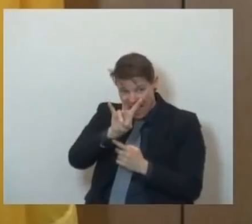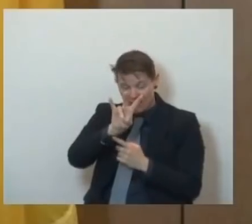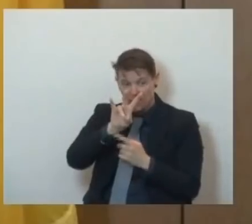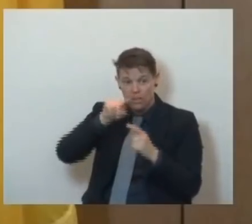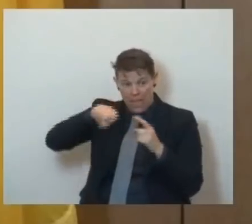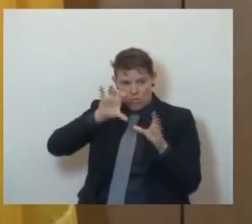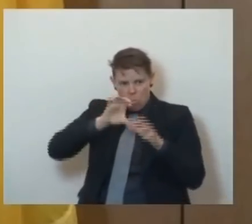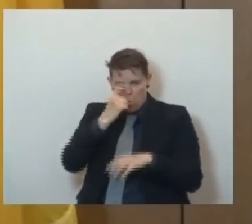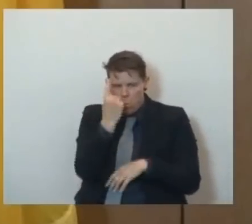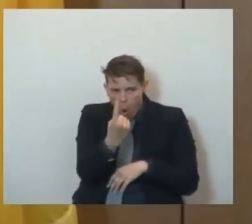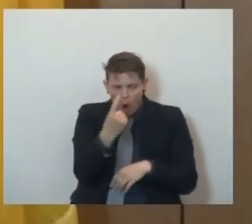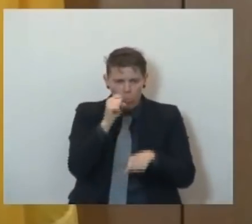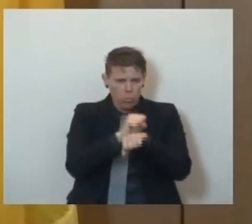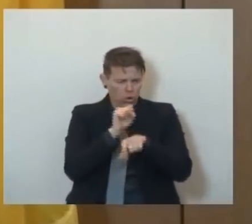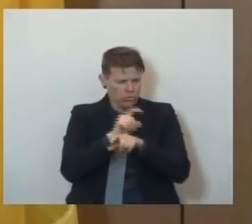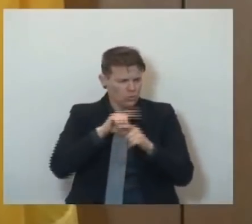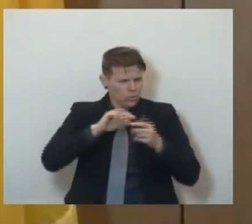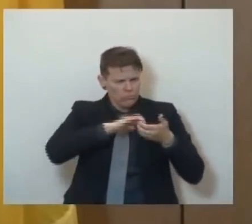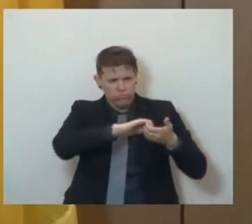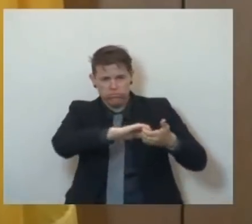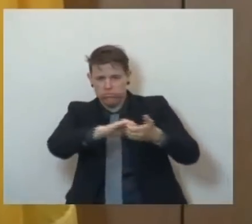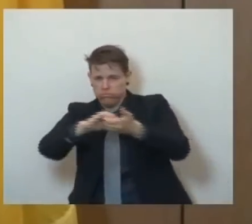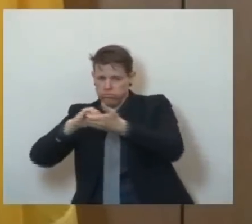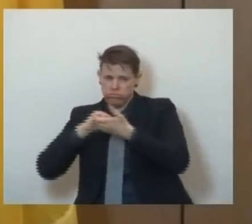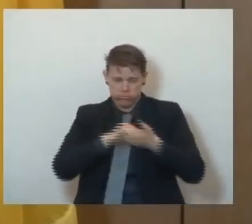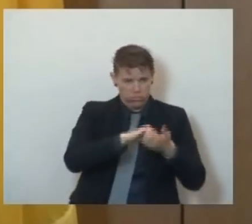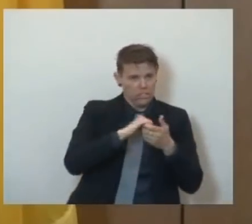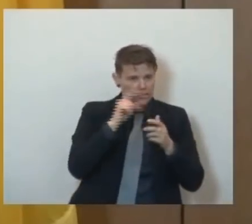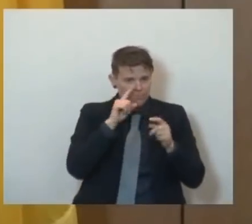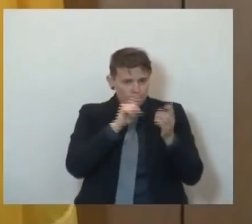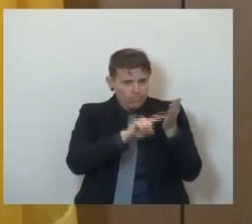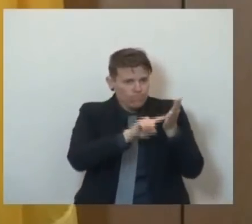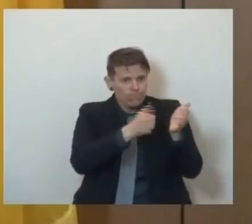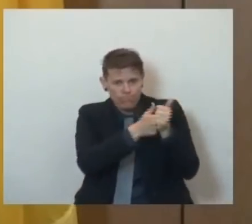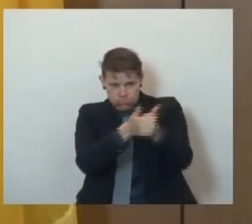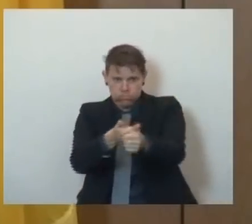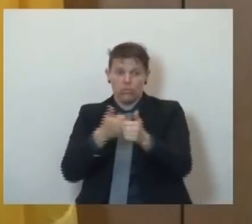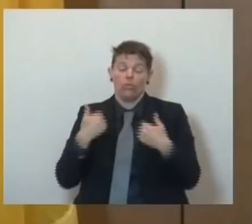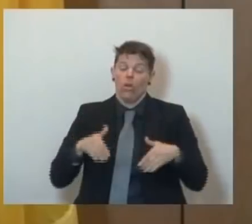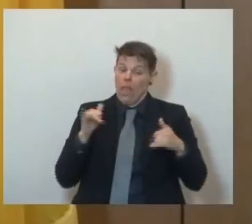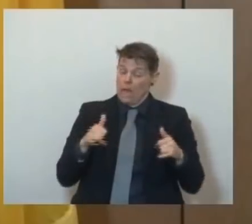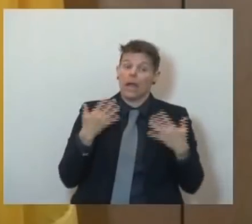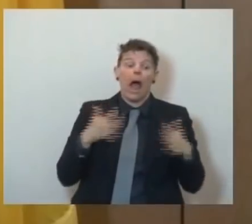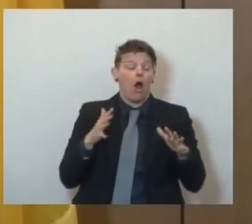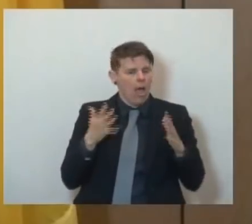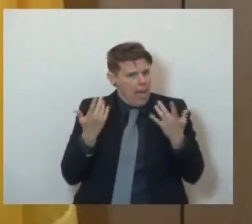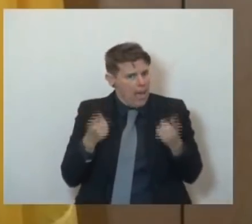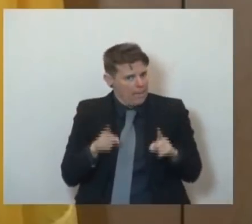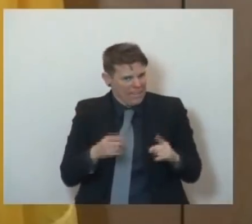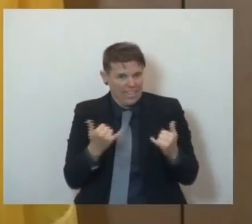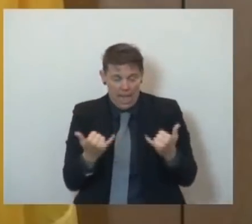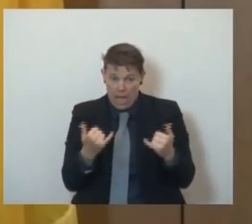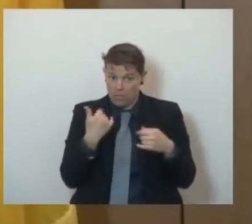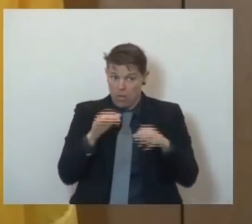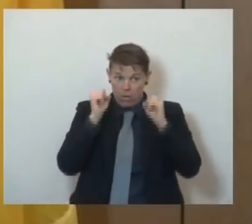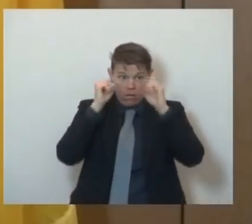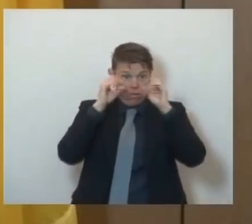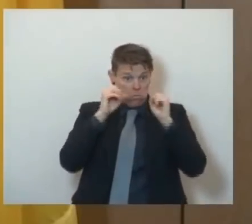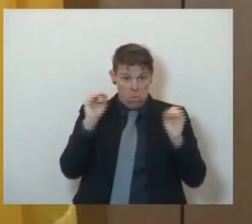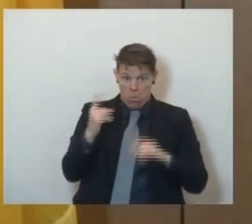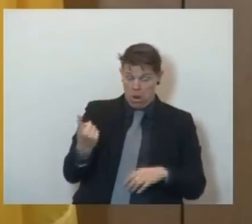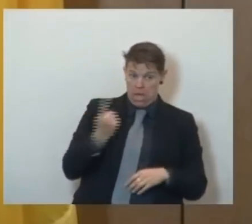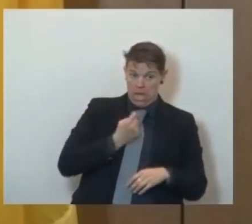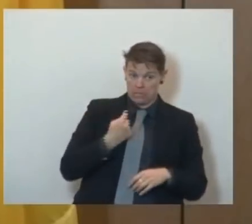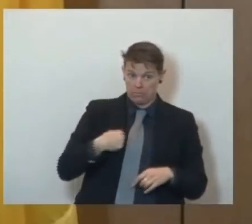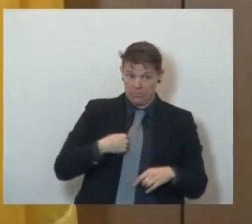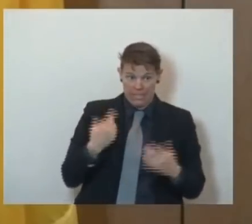manner. And being trained to do that. So that's already happening, because I'm surprised I haven't been asked about what the progress is. But